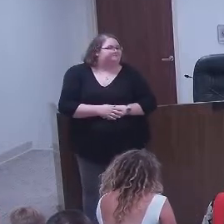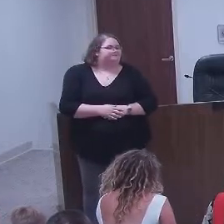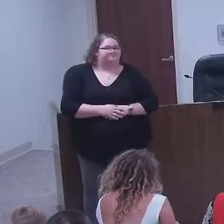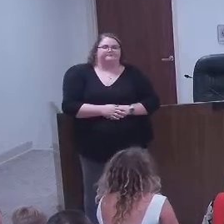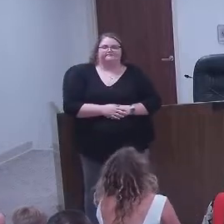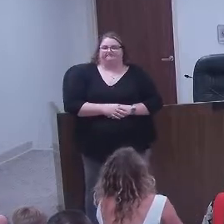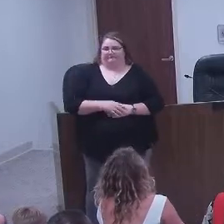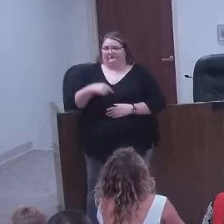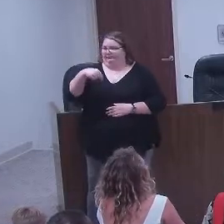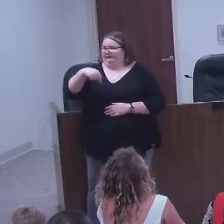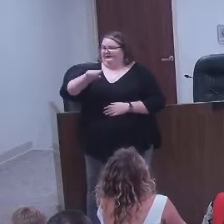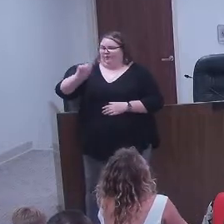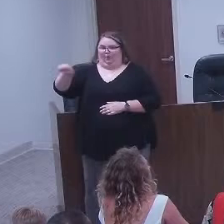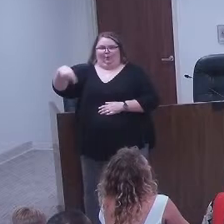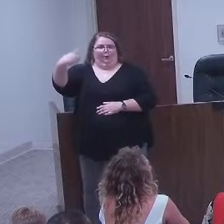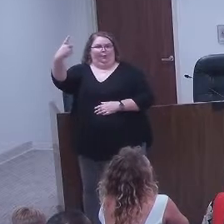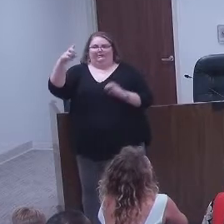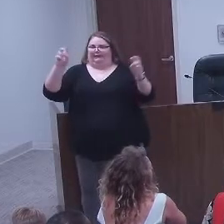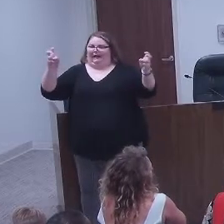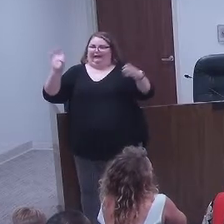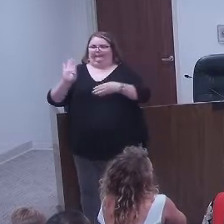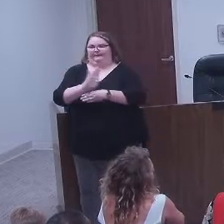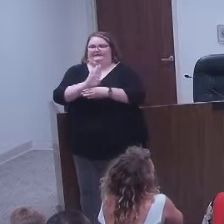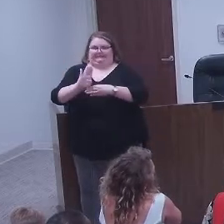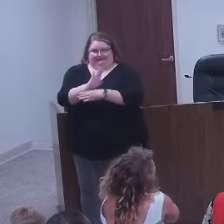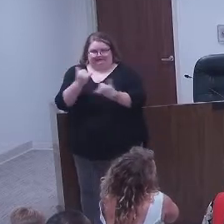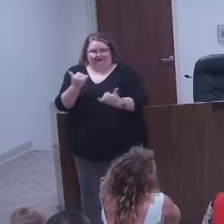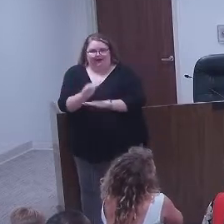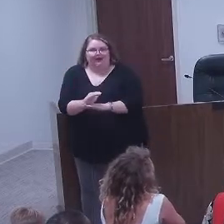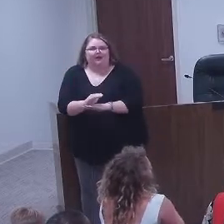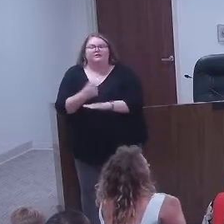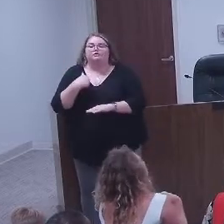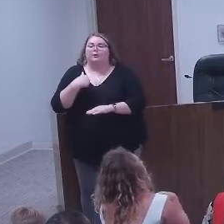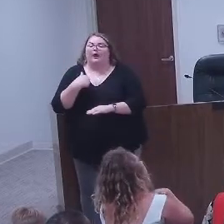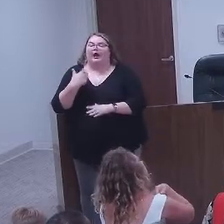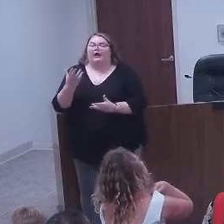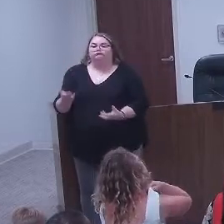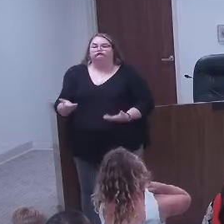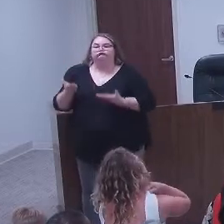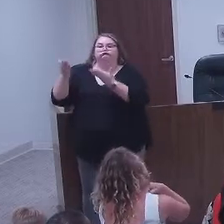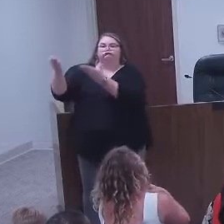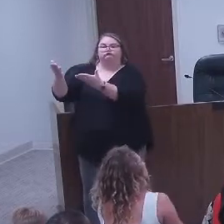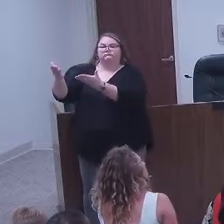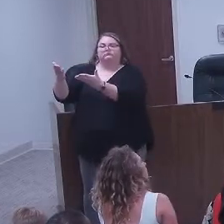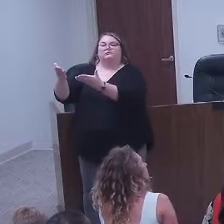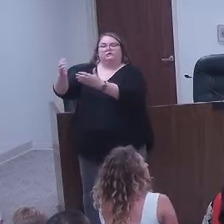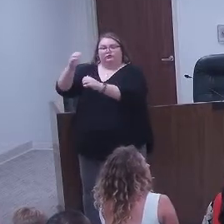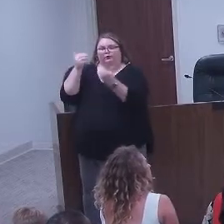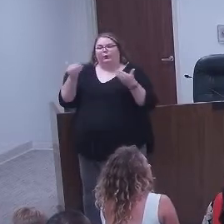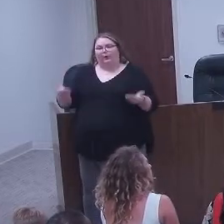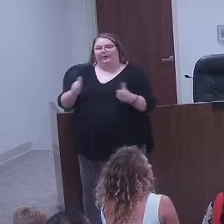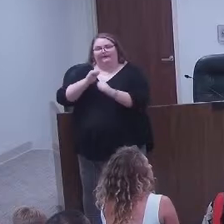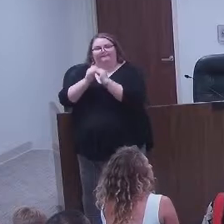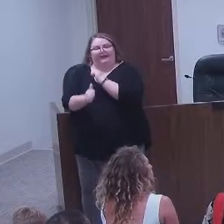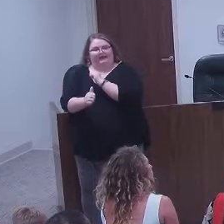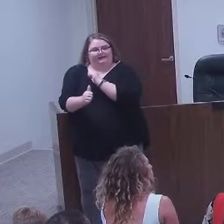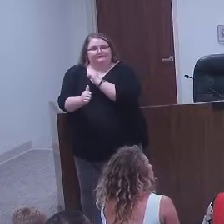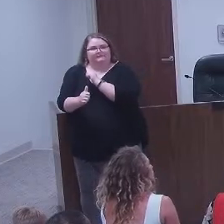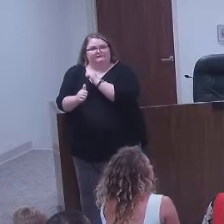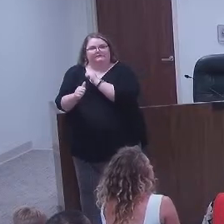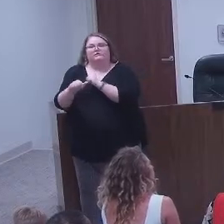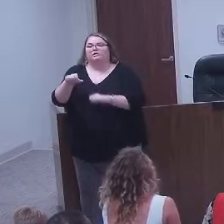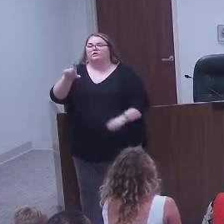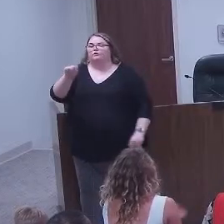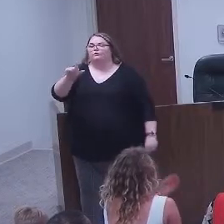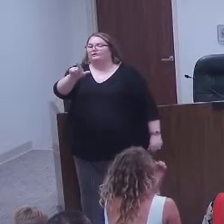this is our only item of business tonight at our meeting, and so I'm going to make a motion to pass the